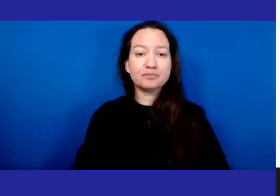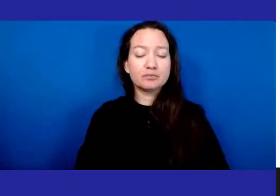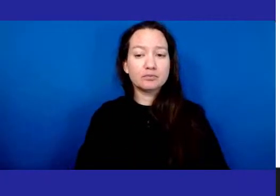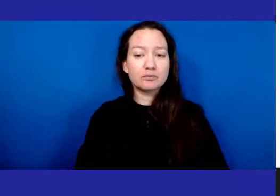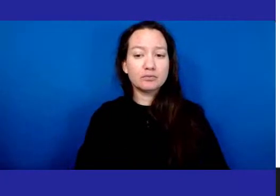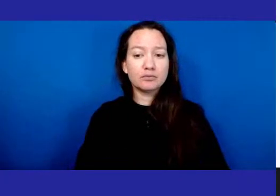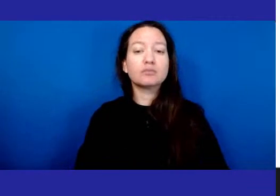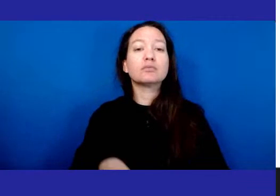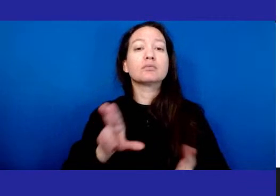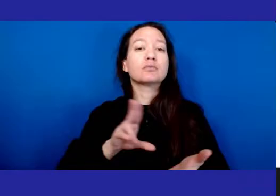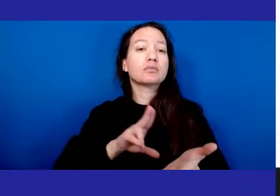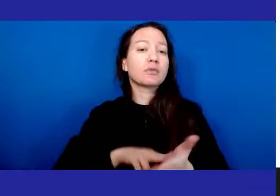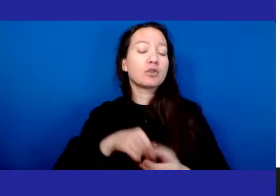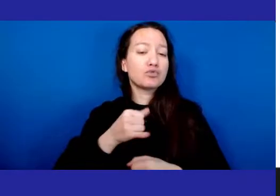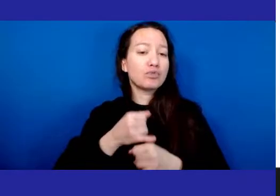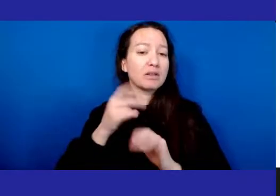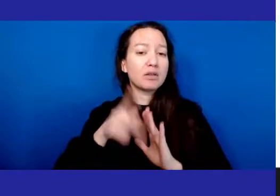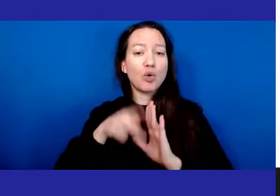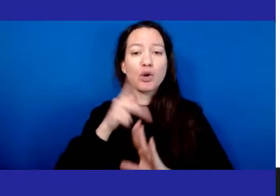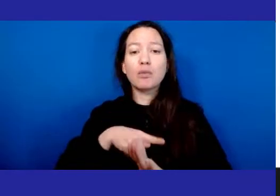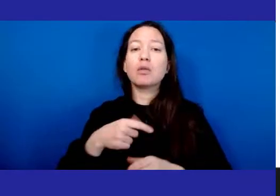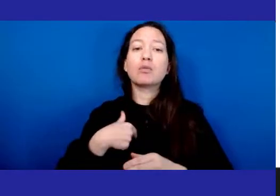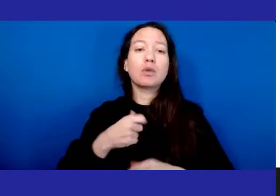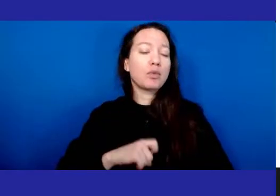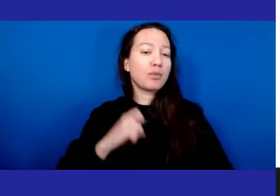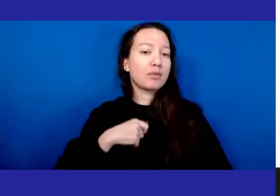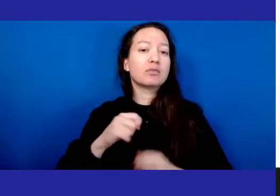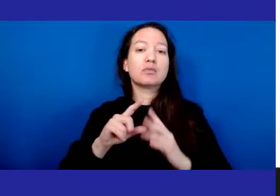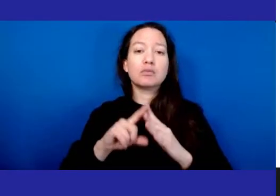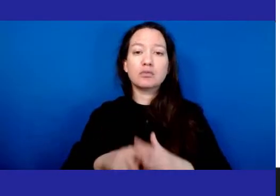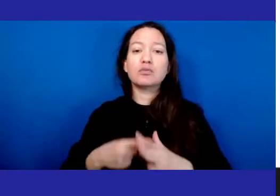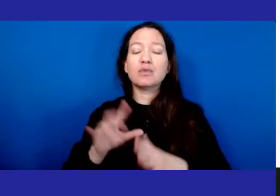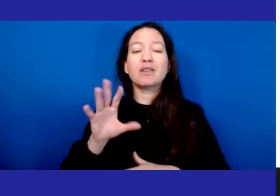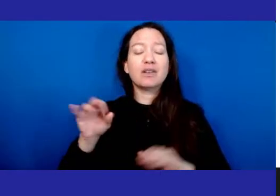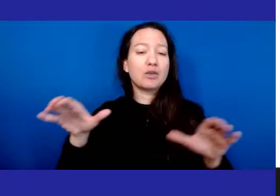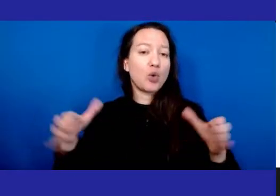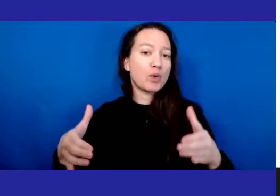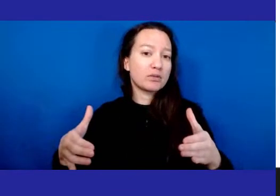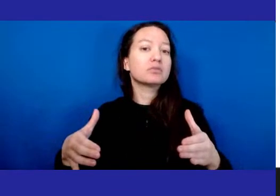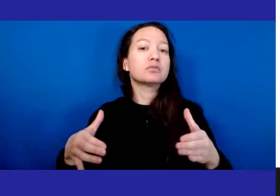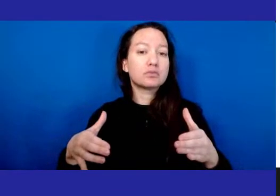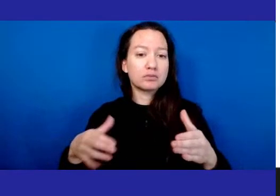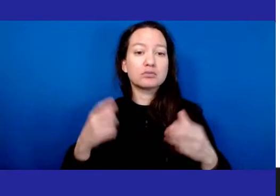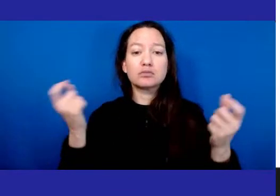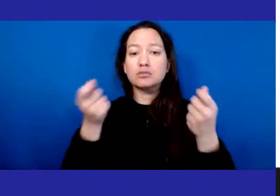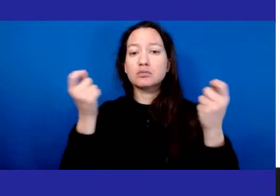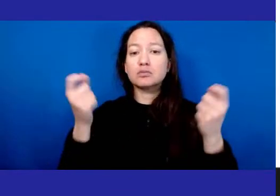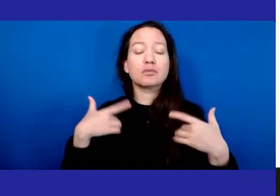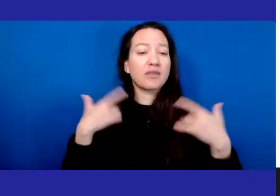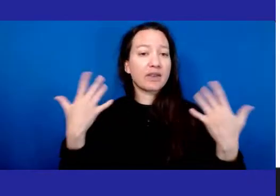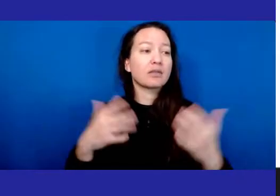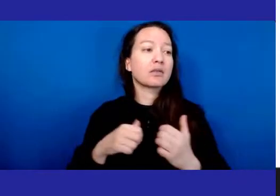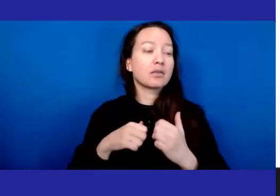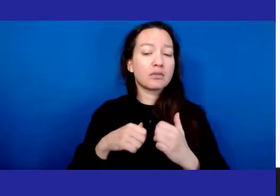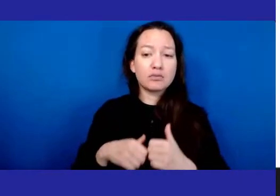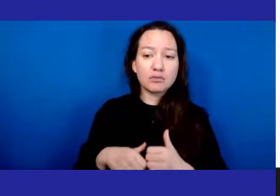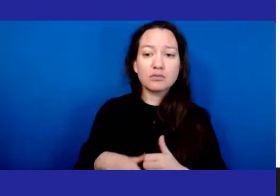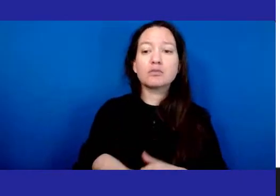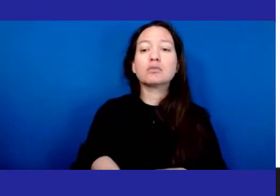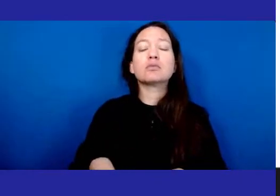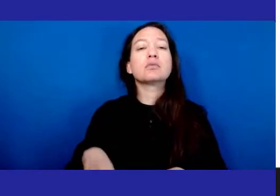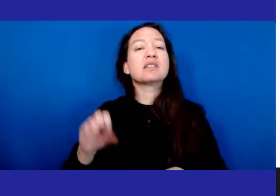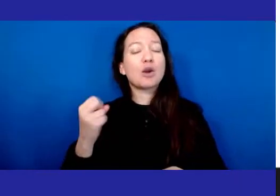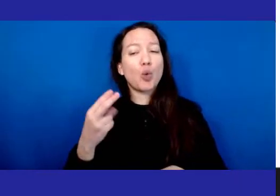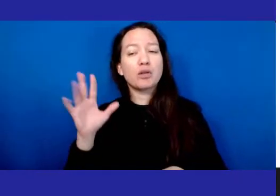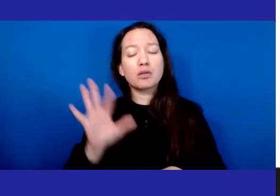nurse residency program, we're proud to say that we have launched our 50th cohort. We celebrated the event with stakeholders from